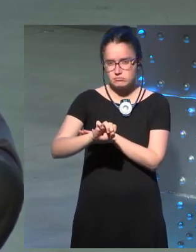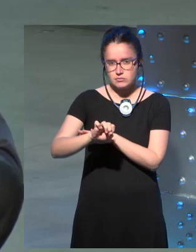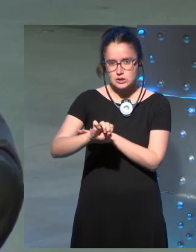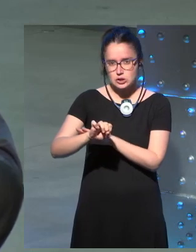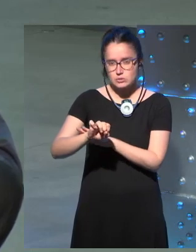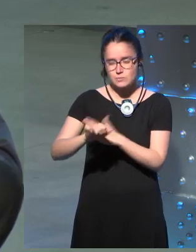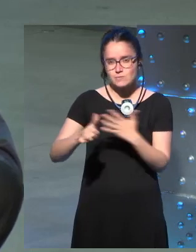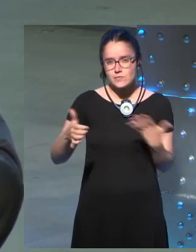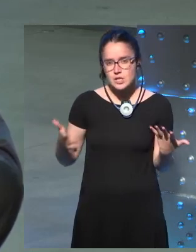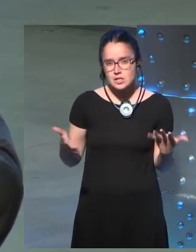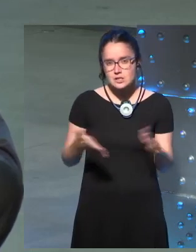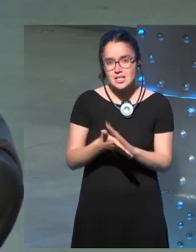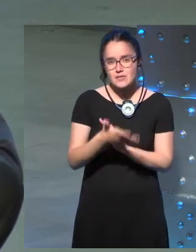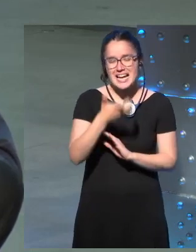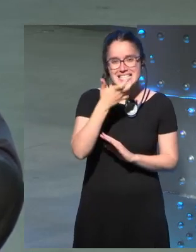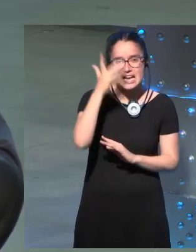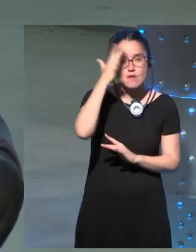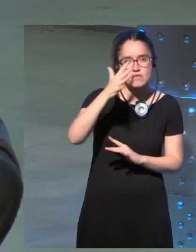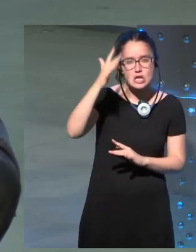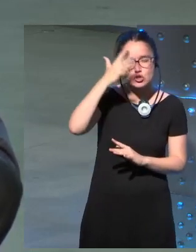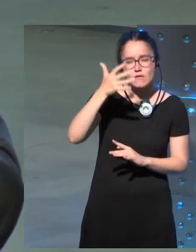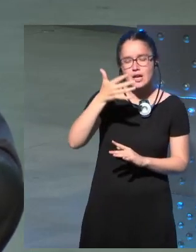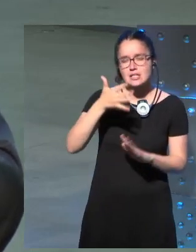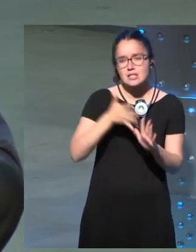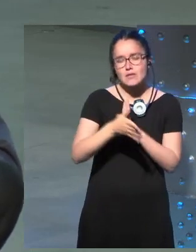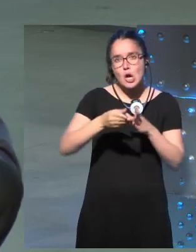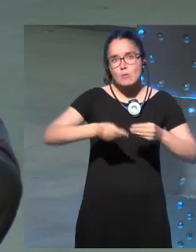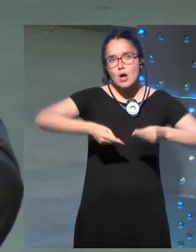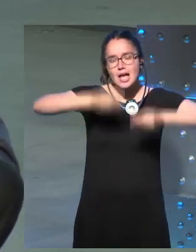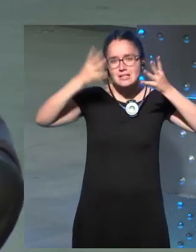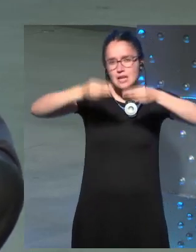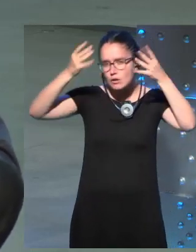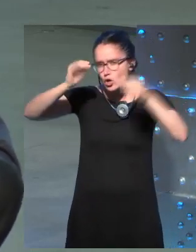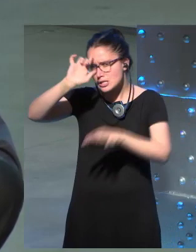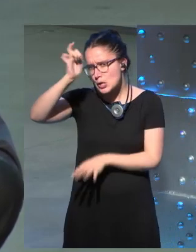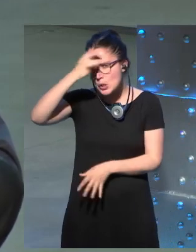if philosophy is a series of kind of abstractions, concepts,